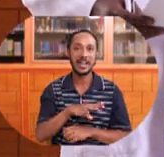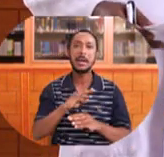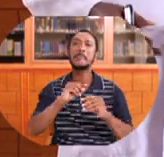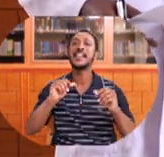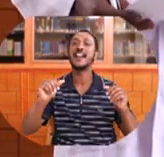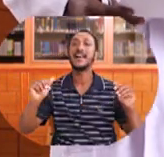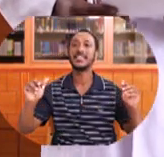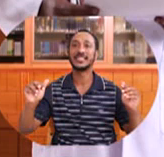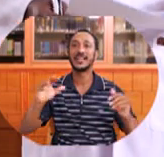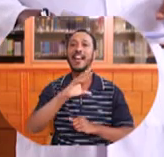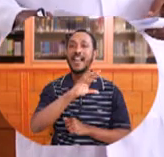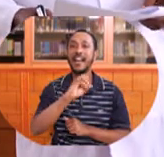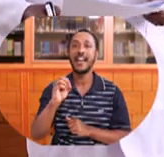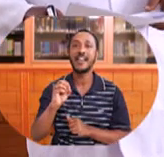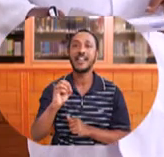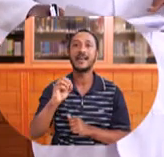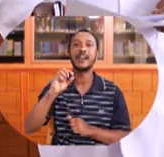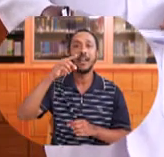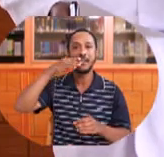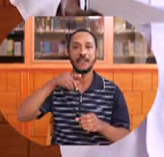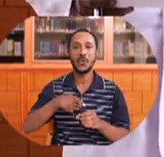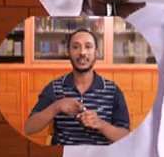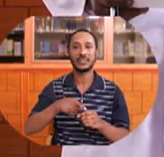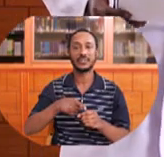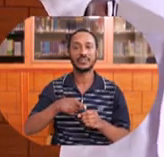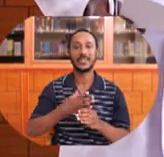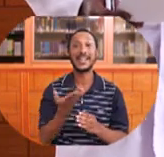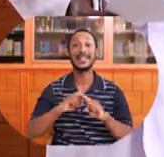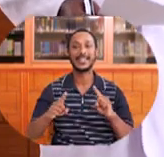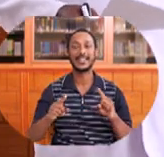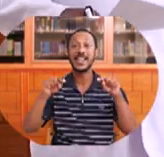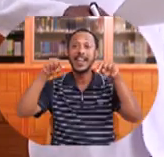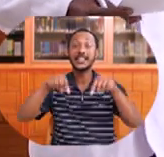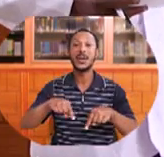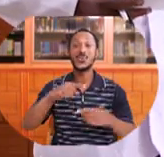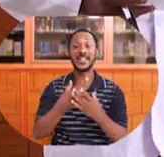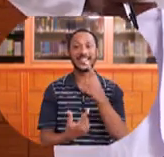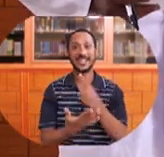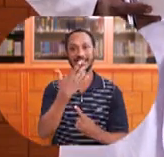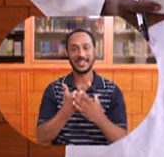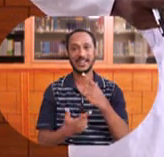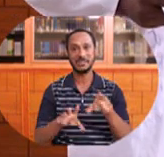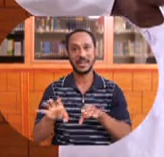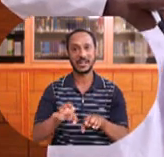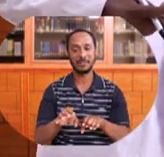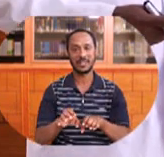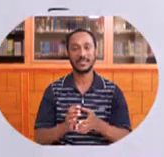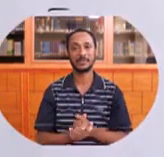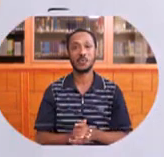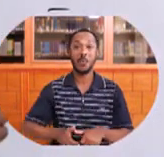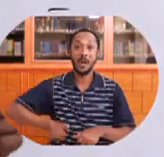minerals and fuels. But for our today's discussion, we are going to